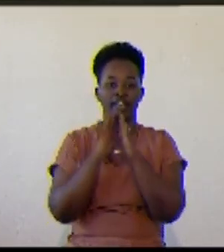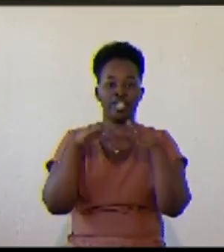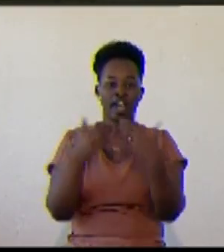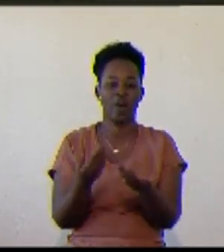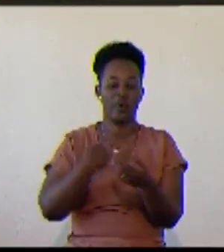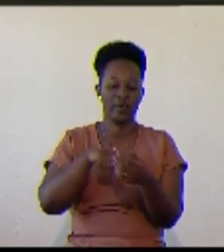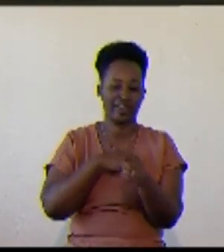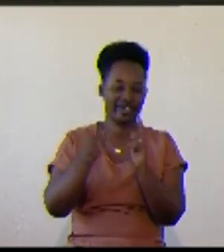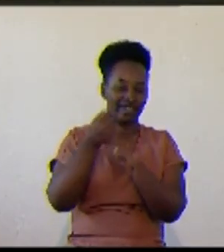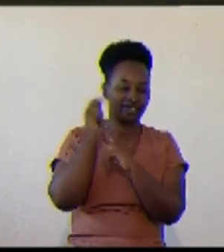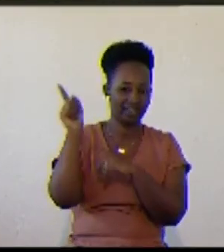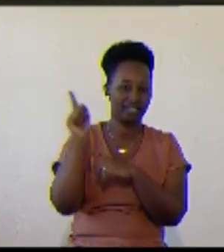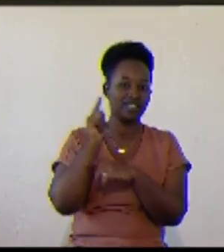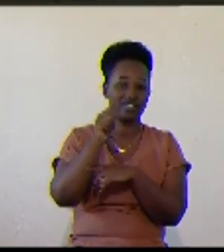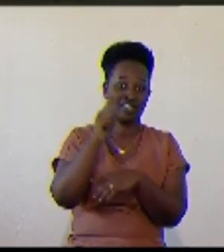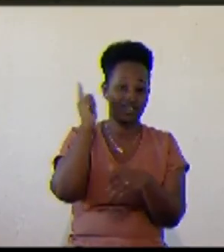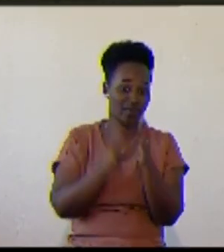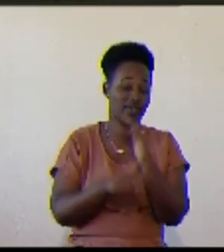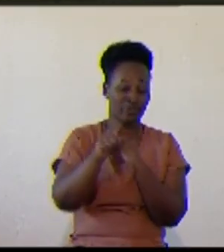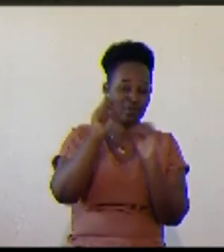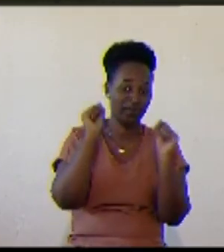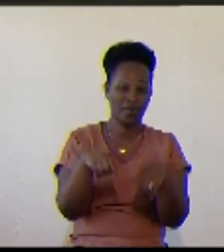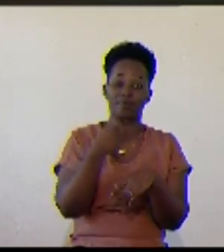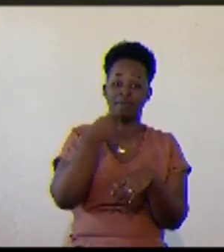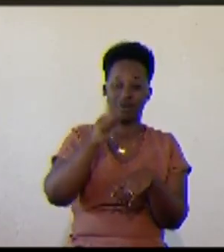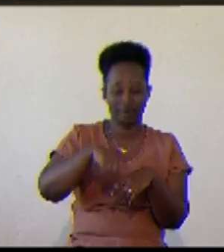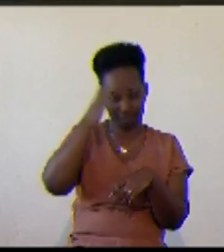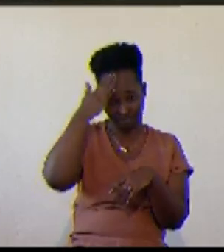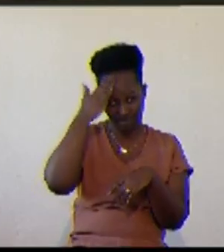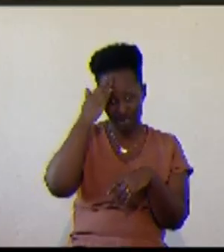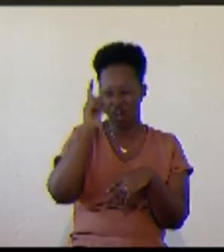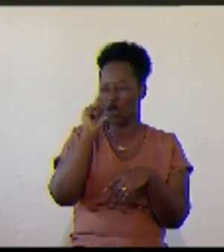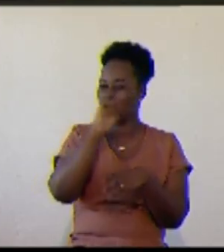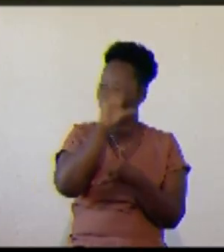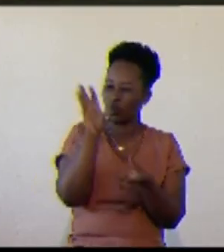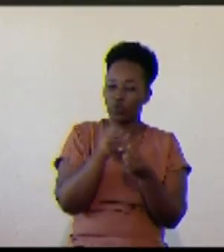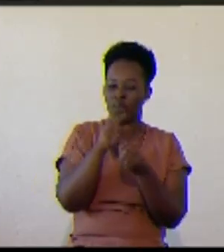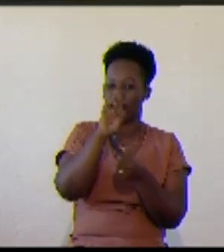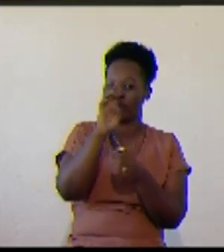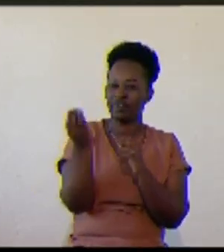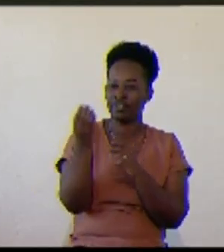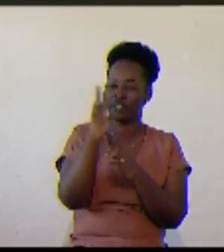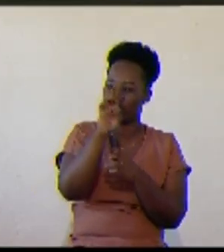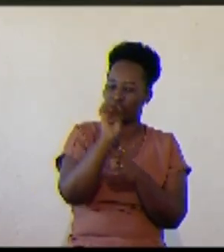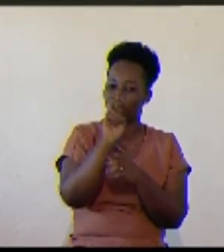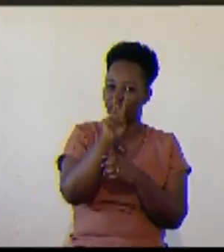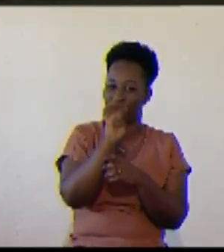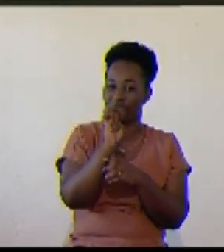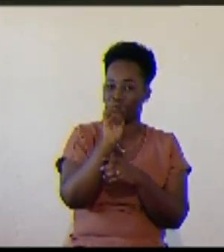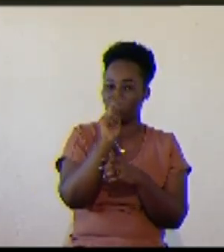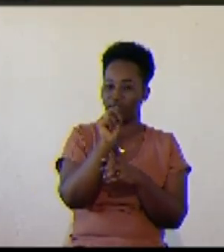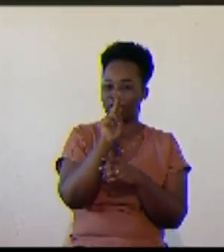total revenue? This is what you should know, that total revenue, how do you get it? You get price, total revenue, total amount of